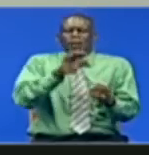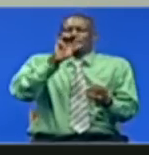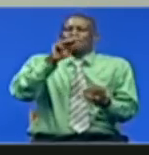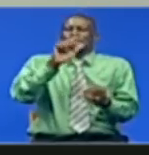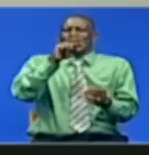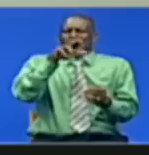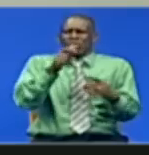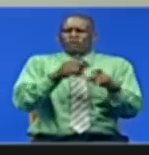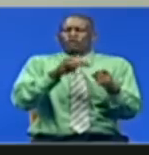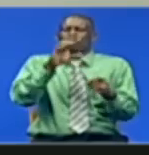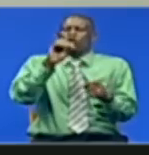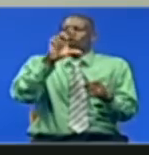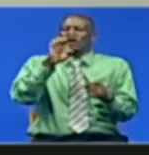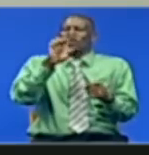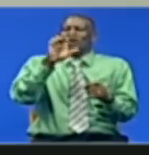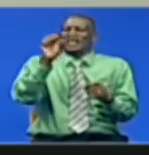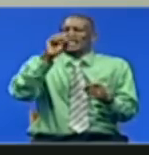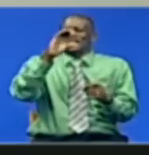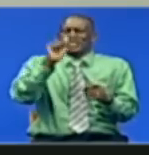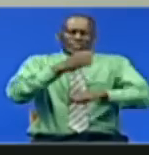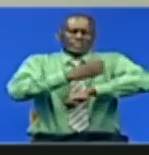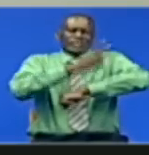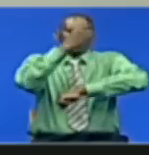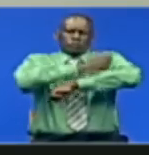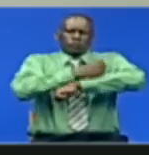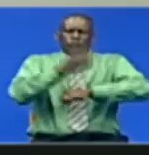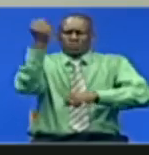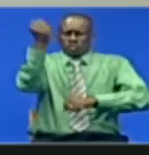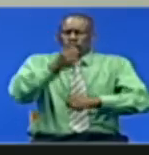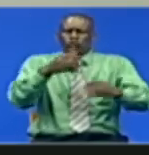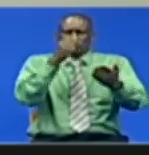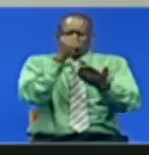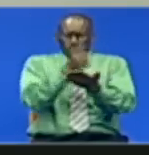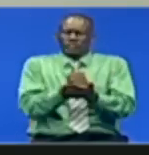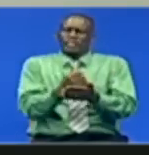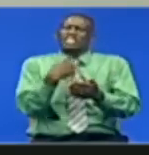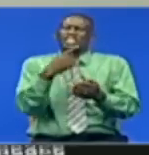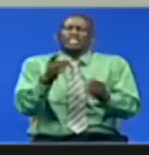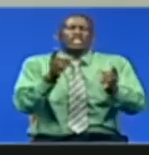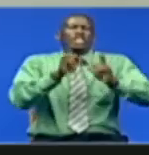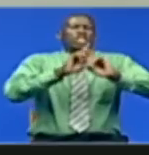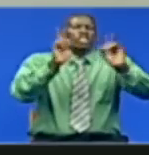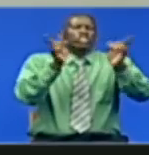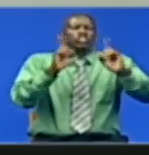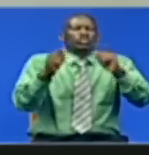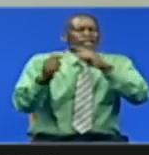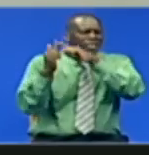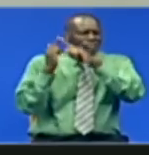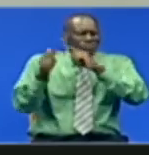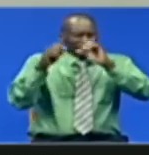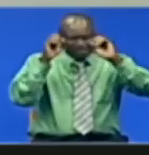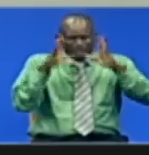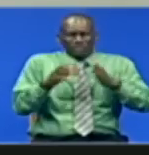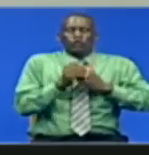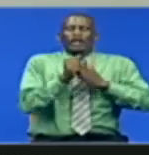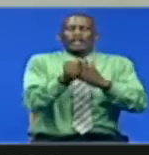from Ololeza High in Kajiado, from office on allegations that he's not up to the task to head the school.